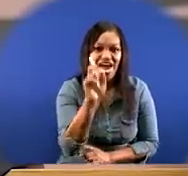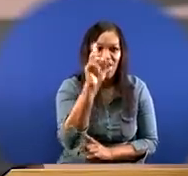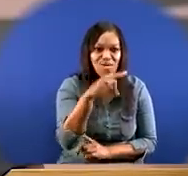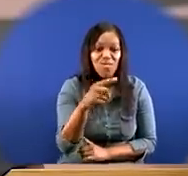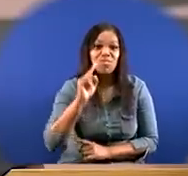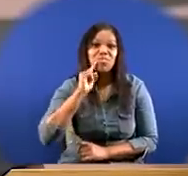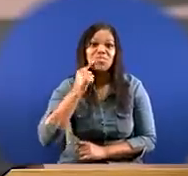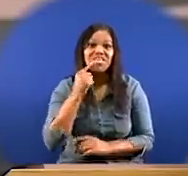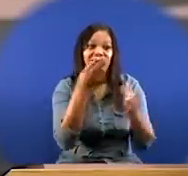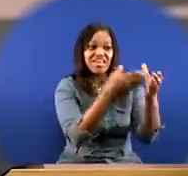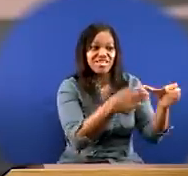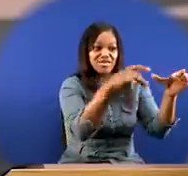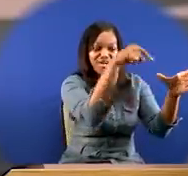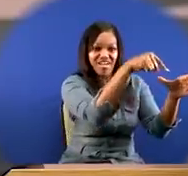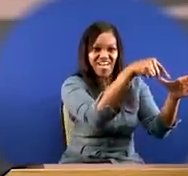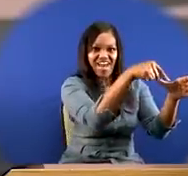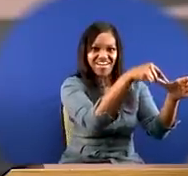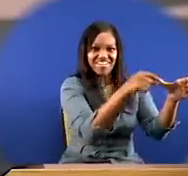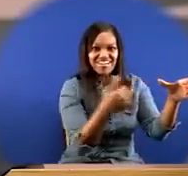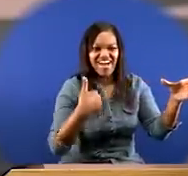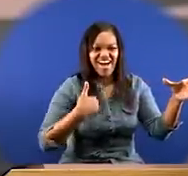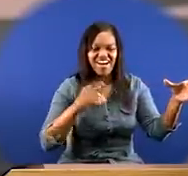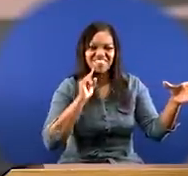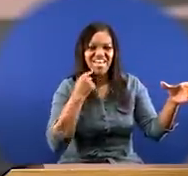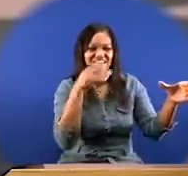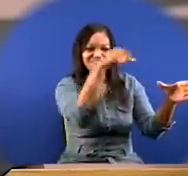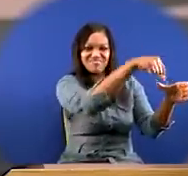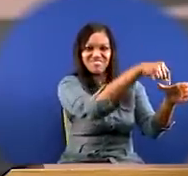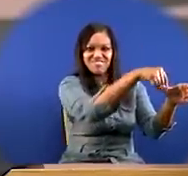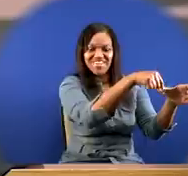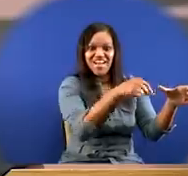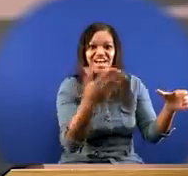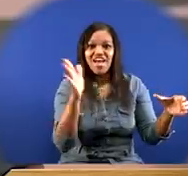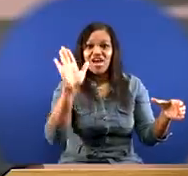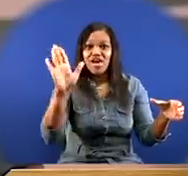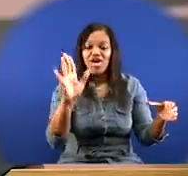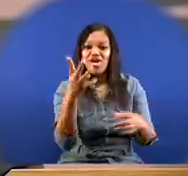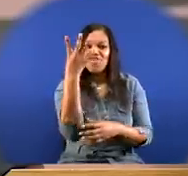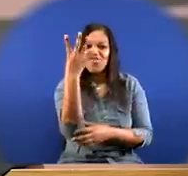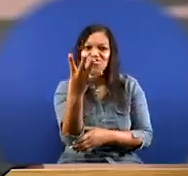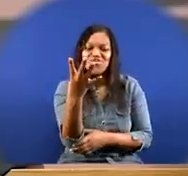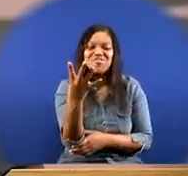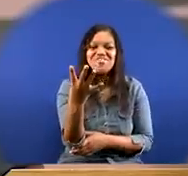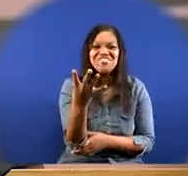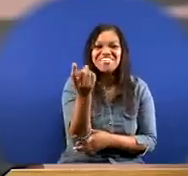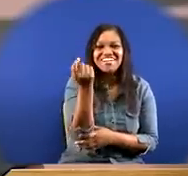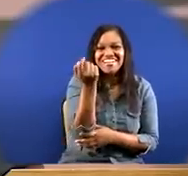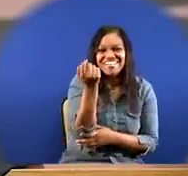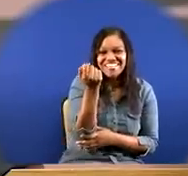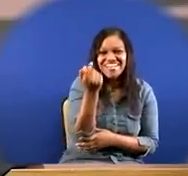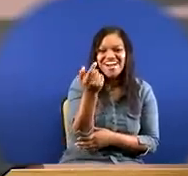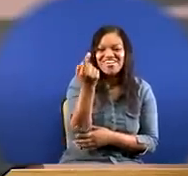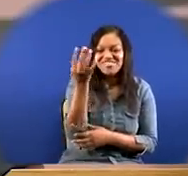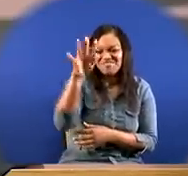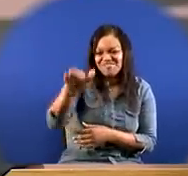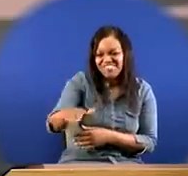jar that I kept on my desk. And her four little gangster partners